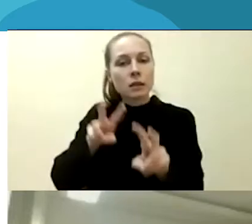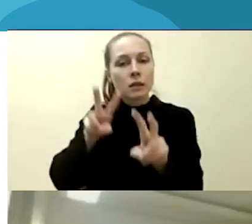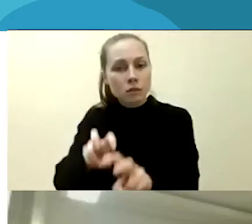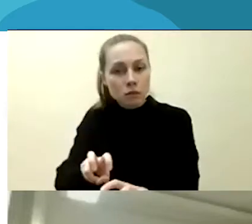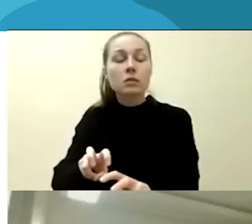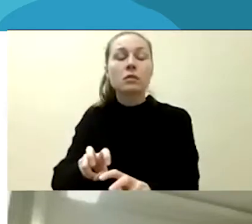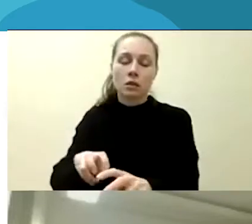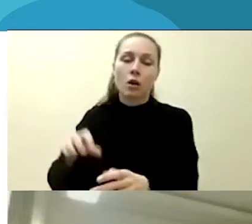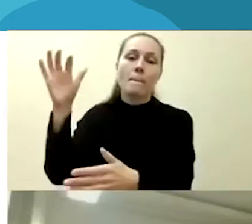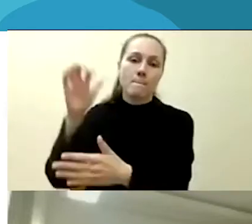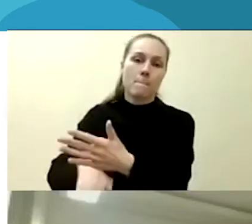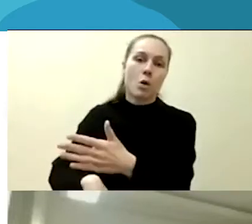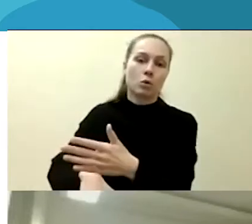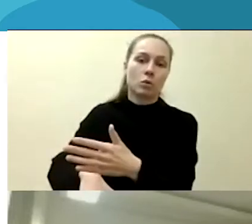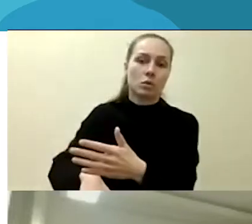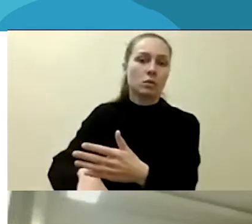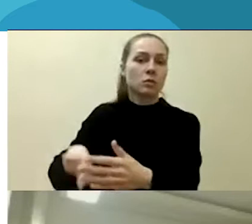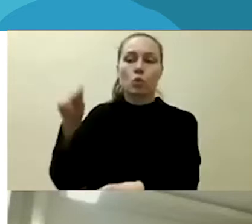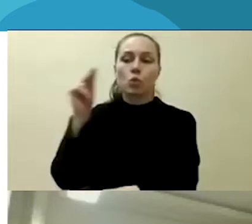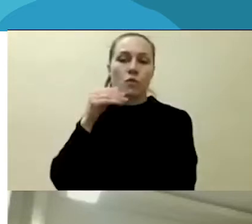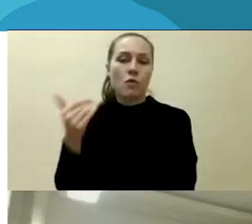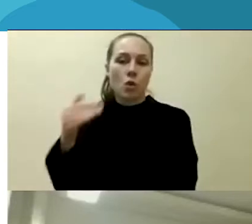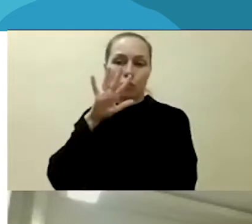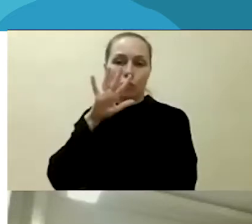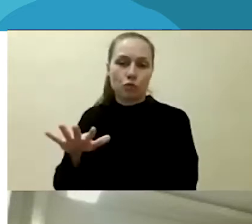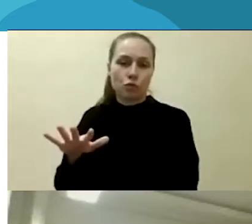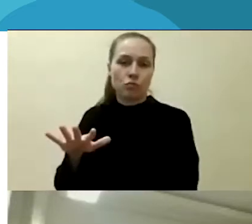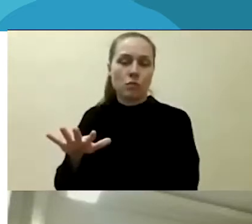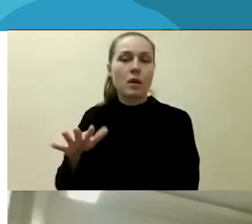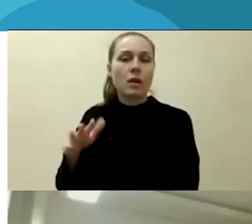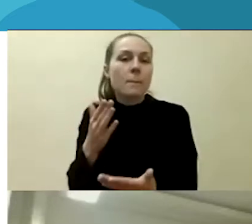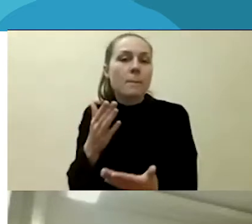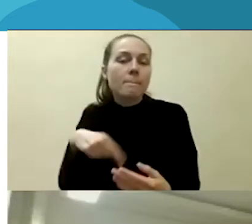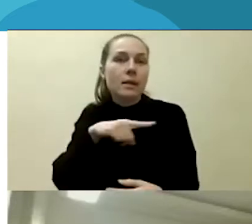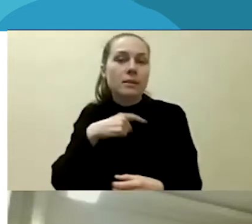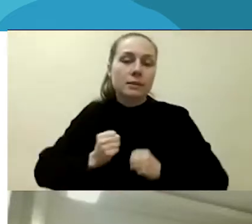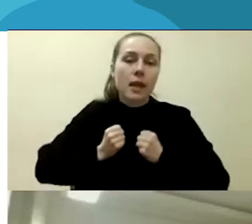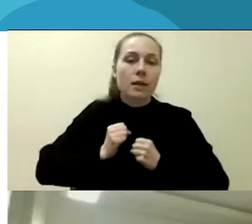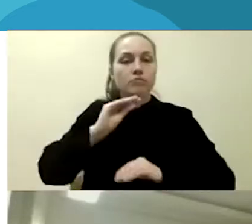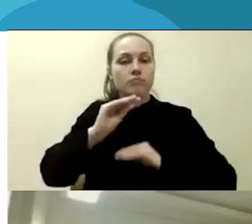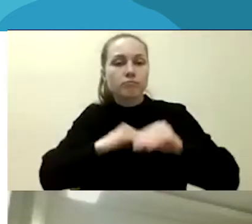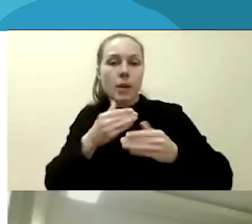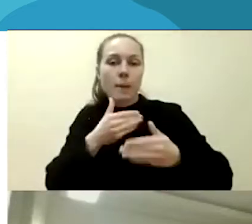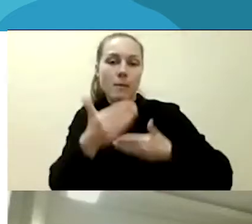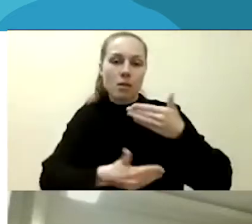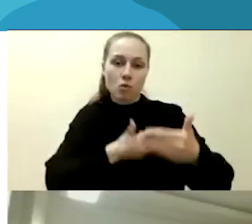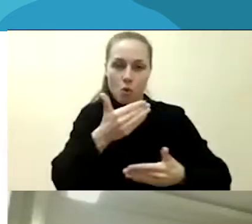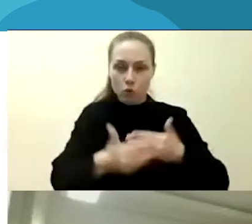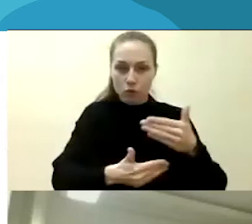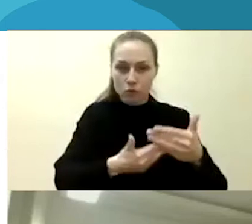credibility in the police within minority groups, and monitor follow-up contact for the police officer